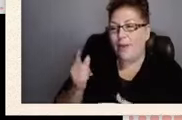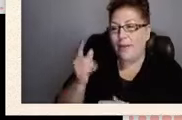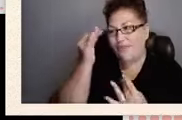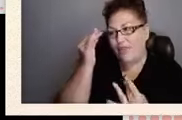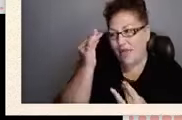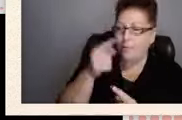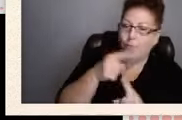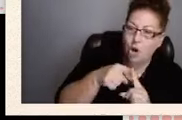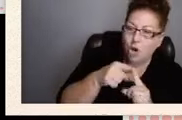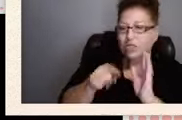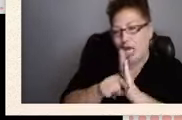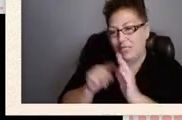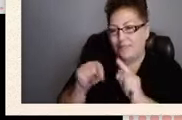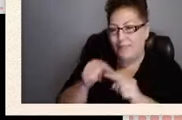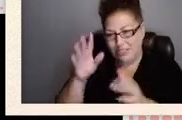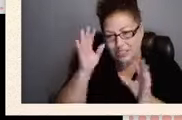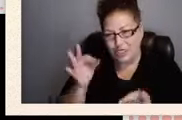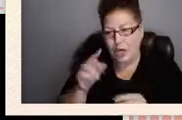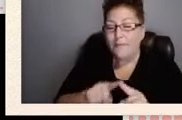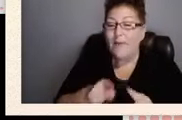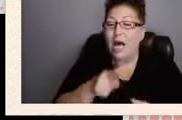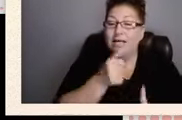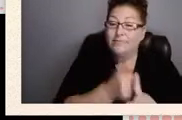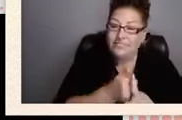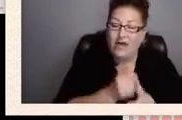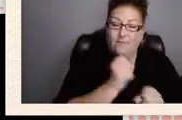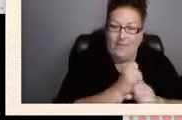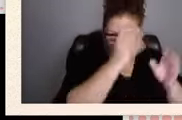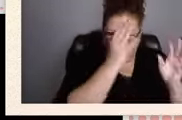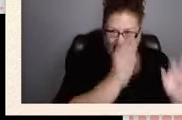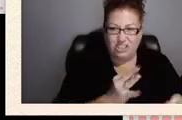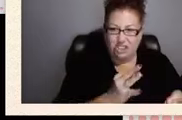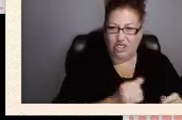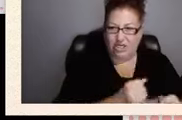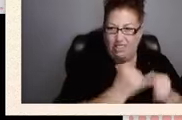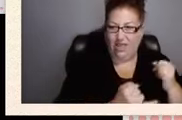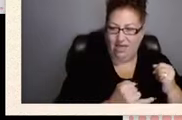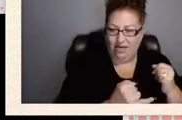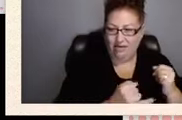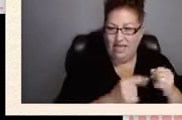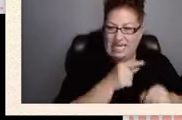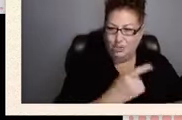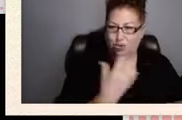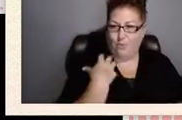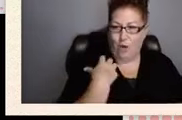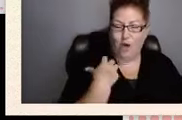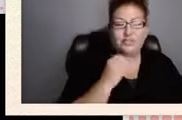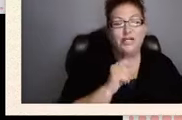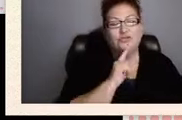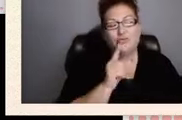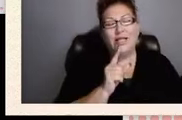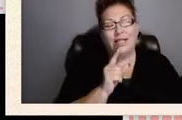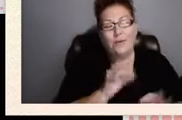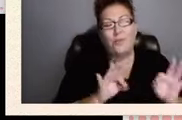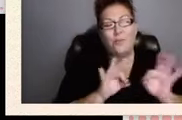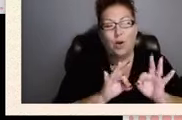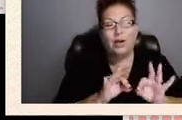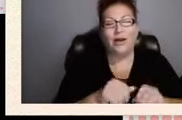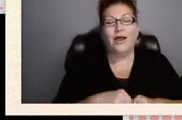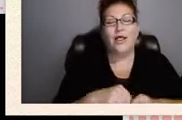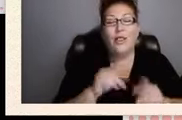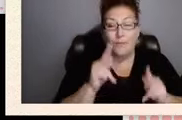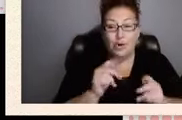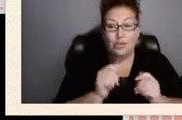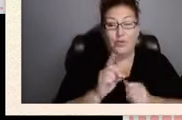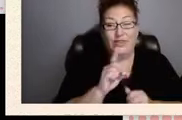then he makes the ultimate decision. He's the boss. And that's really important. With supported decision making, the person with the disability is the